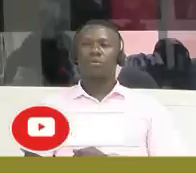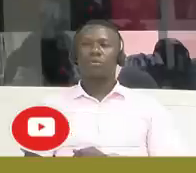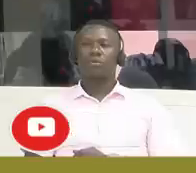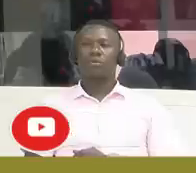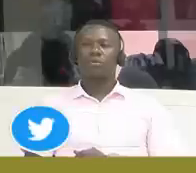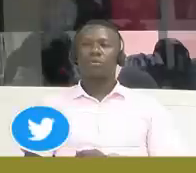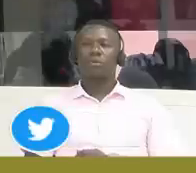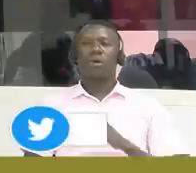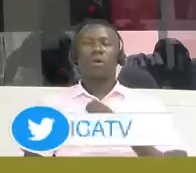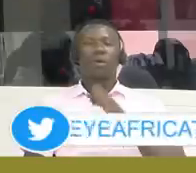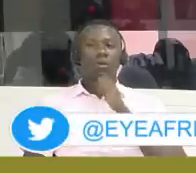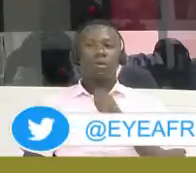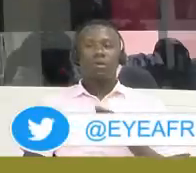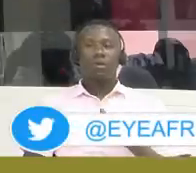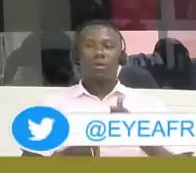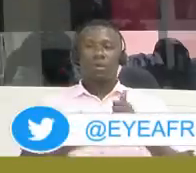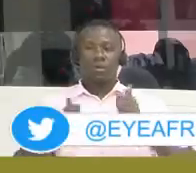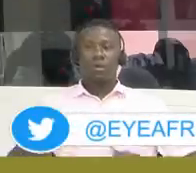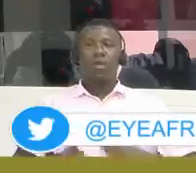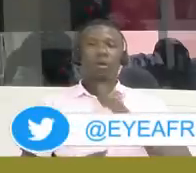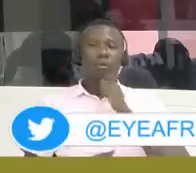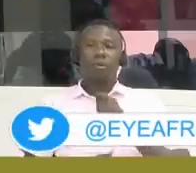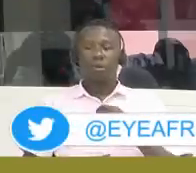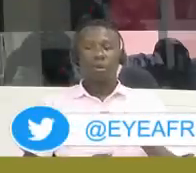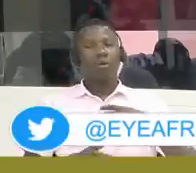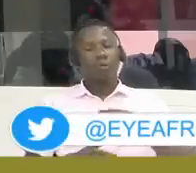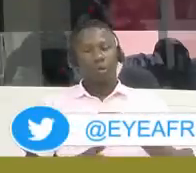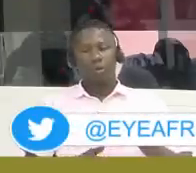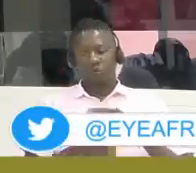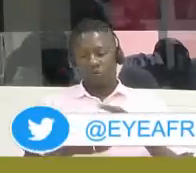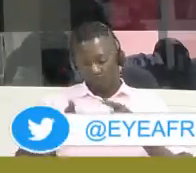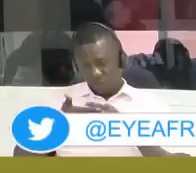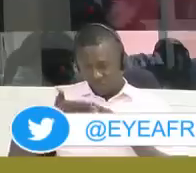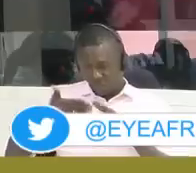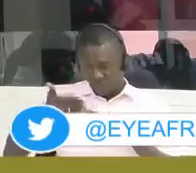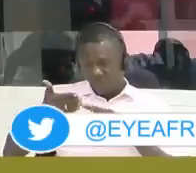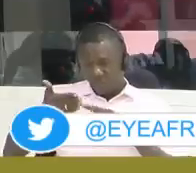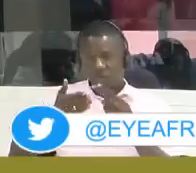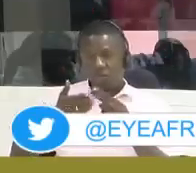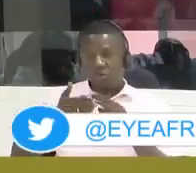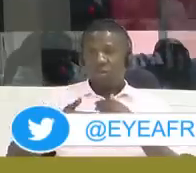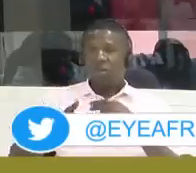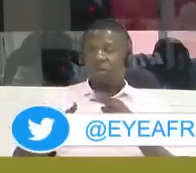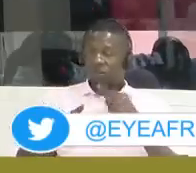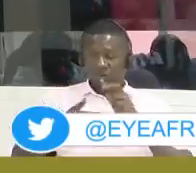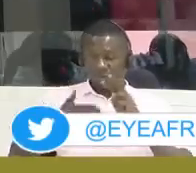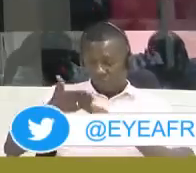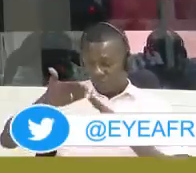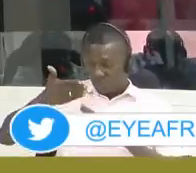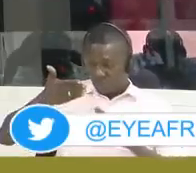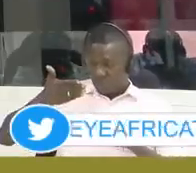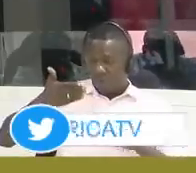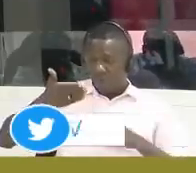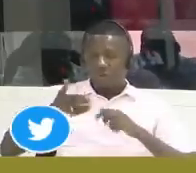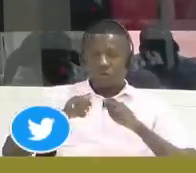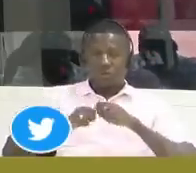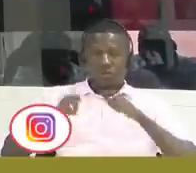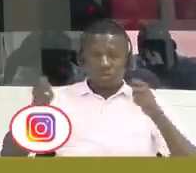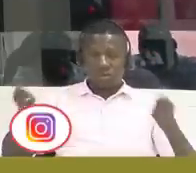article. Mr. Chairman, I would just like to read into the records the content of the newspaper